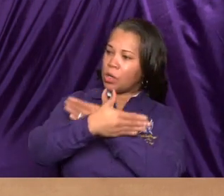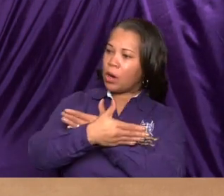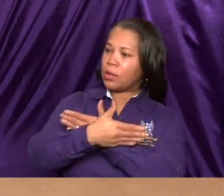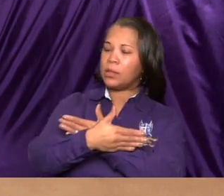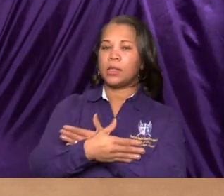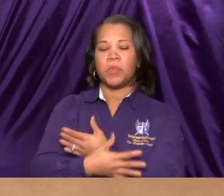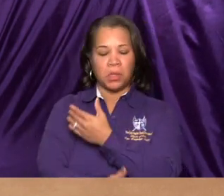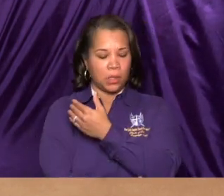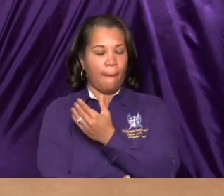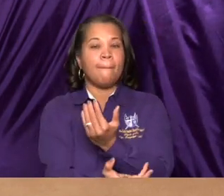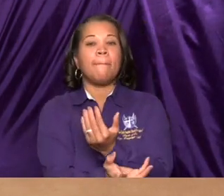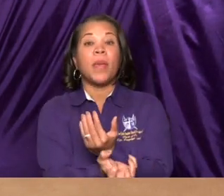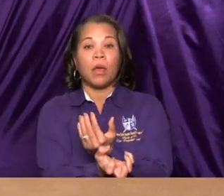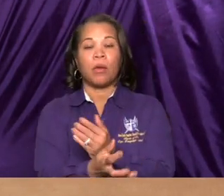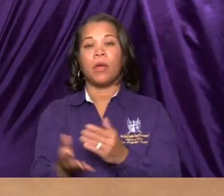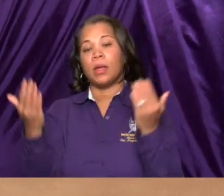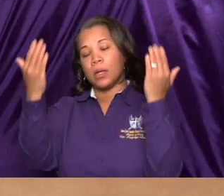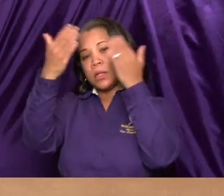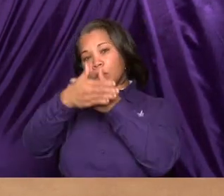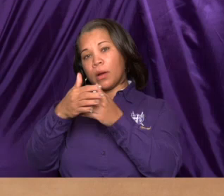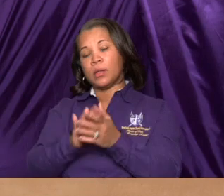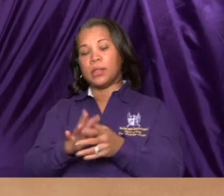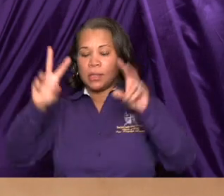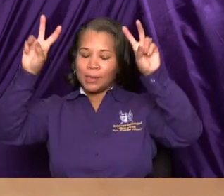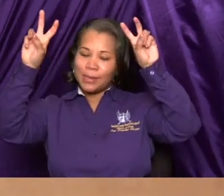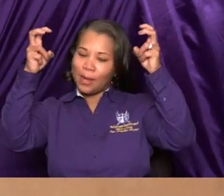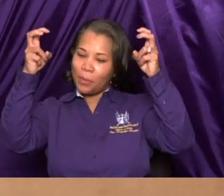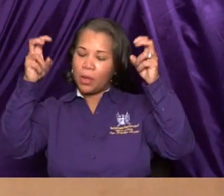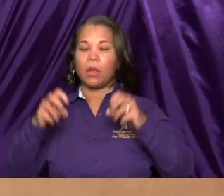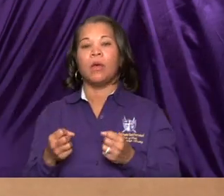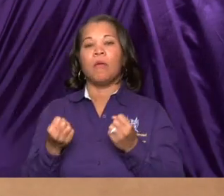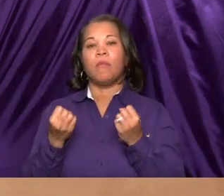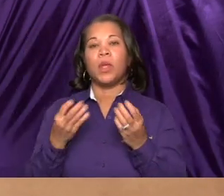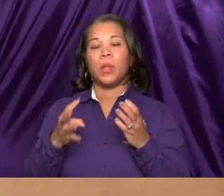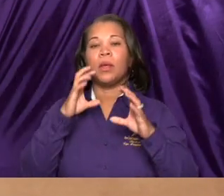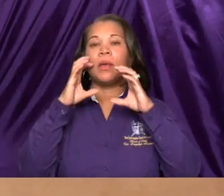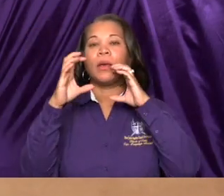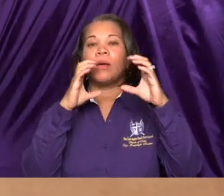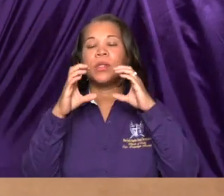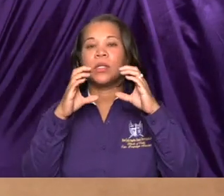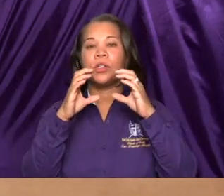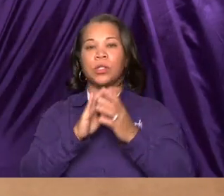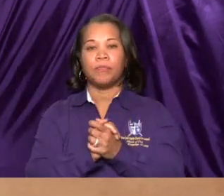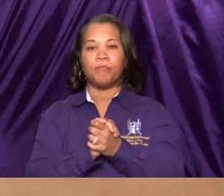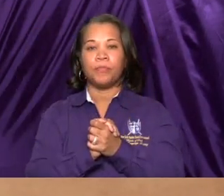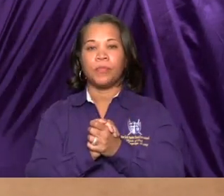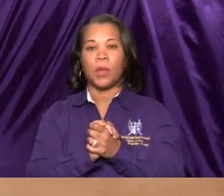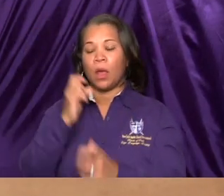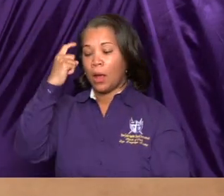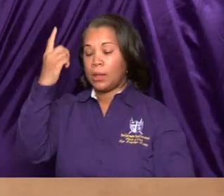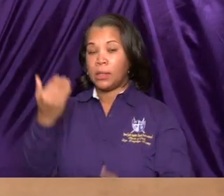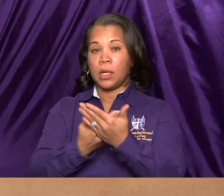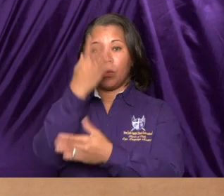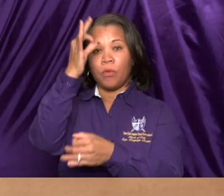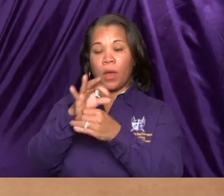beggar in darkness and is a topic of many conversations. And I don't understand, New Faith,